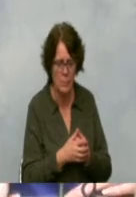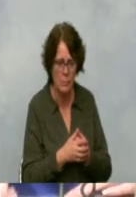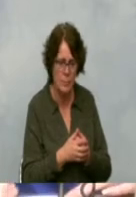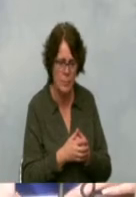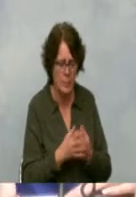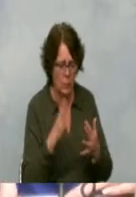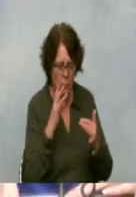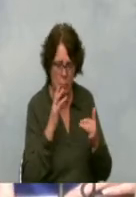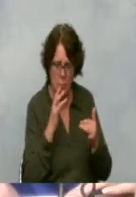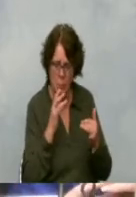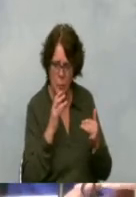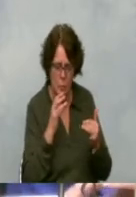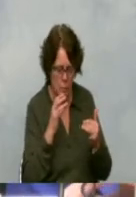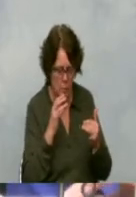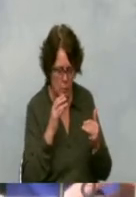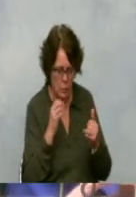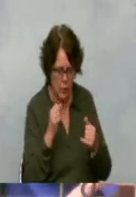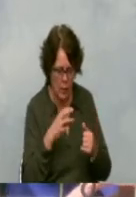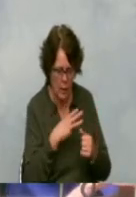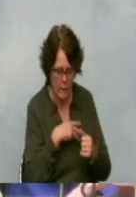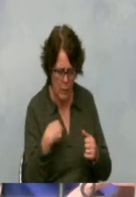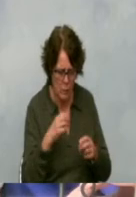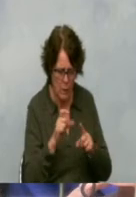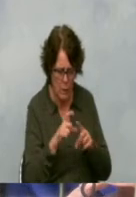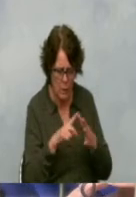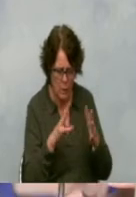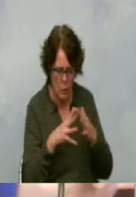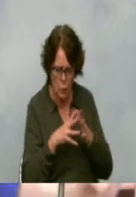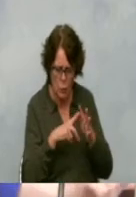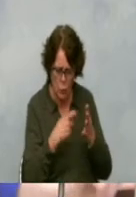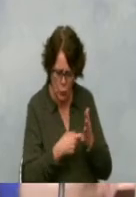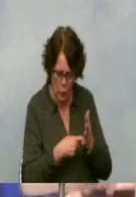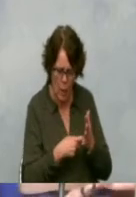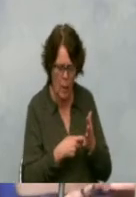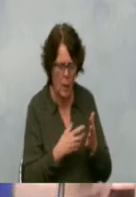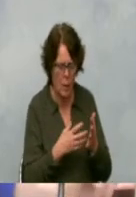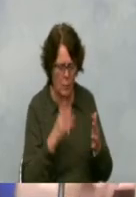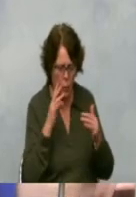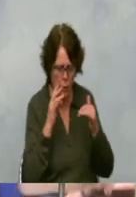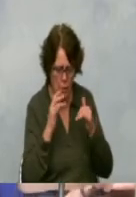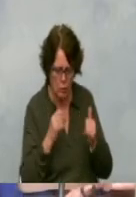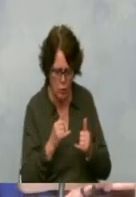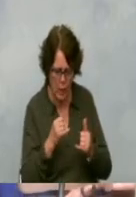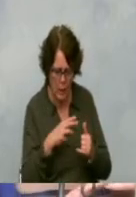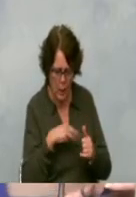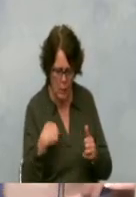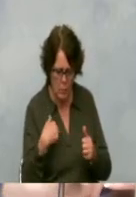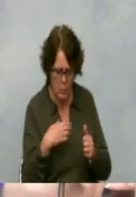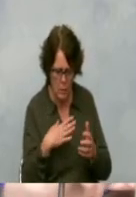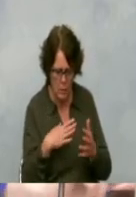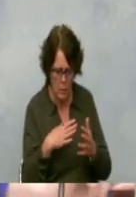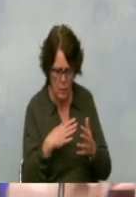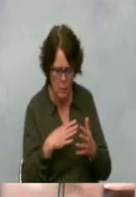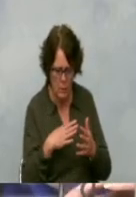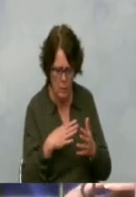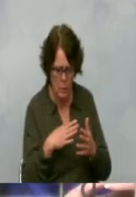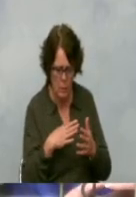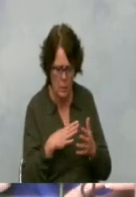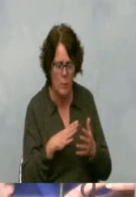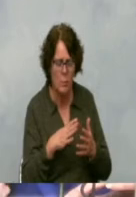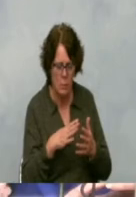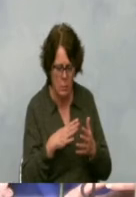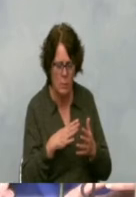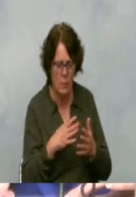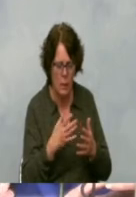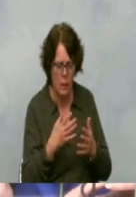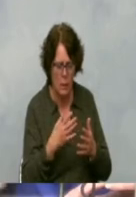I'll just check. We have Councillor Dewar. I was checking that. I'm just going to check if we have Councillor Horn. Yep, we